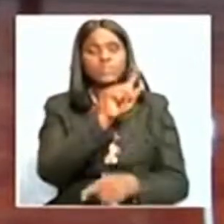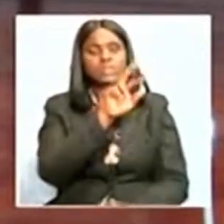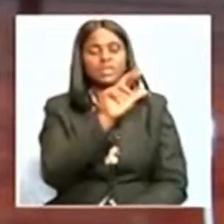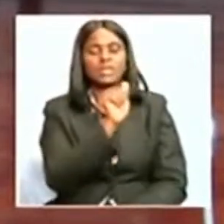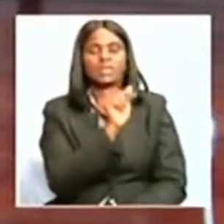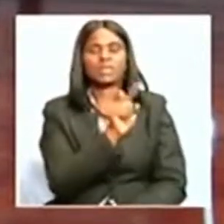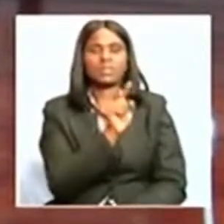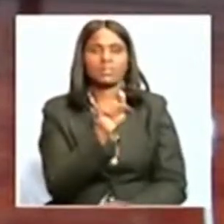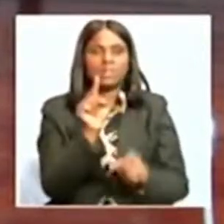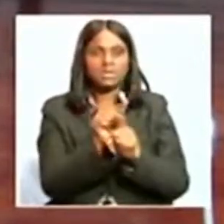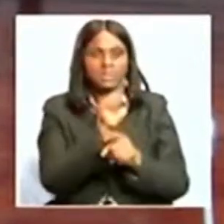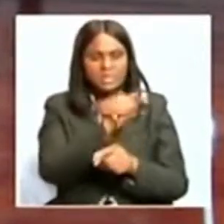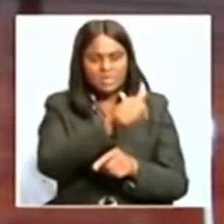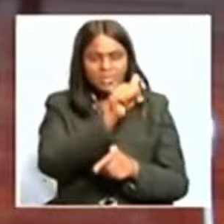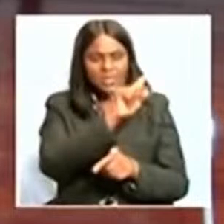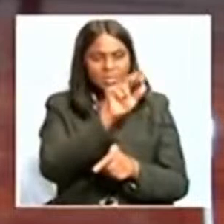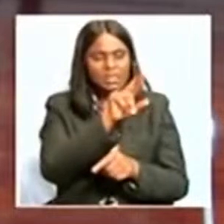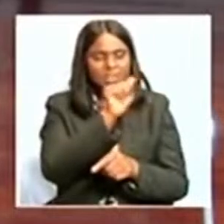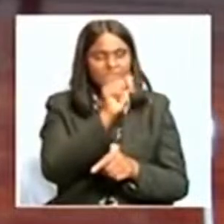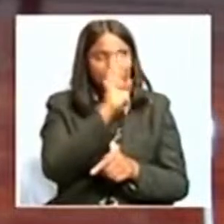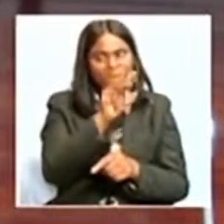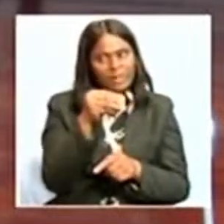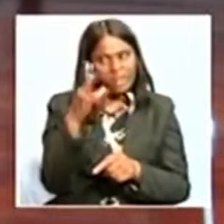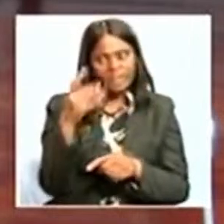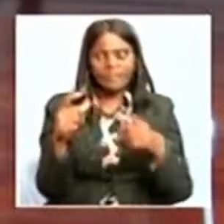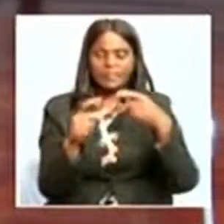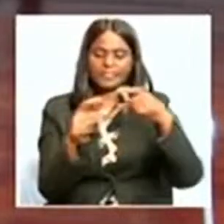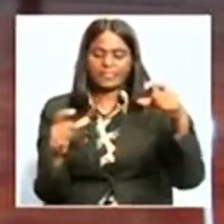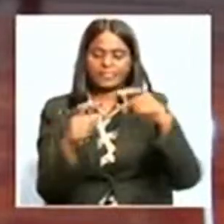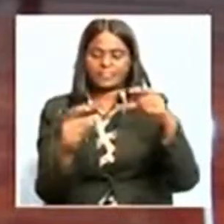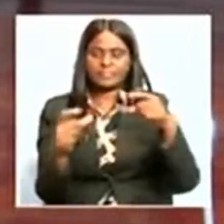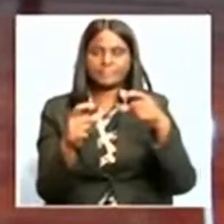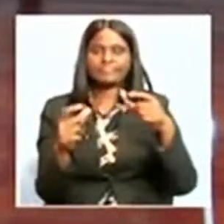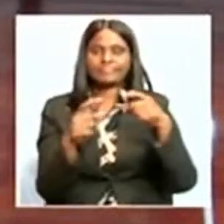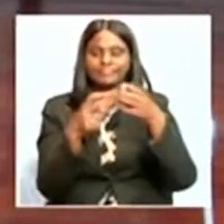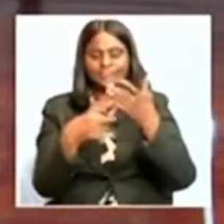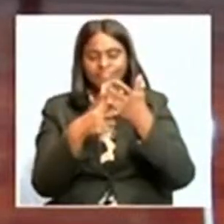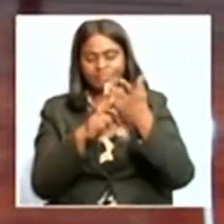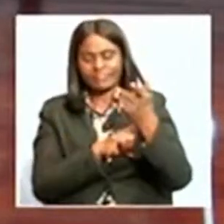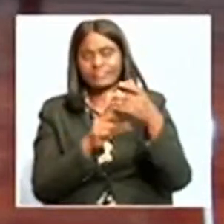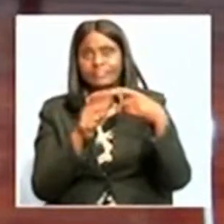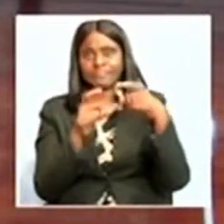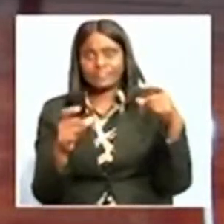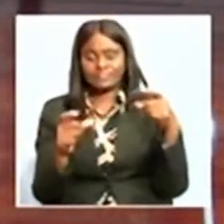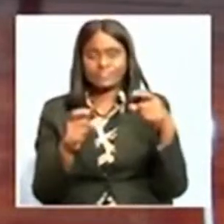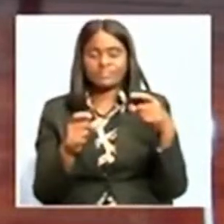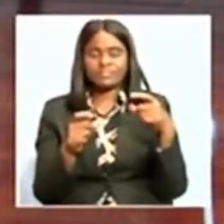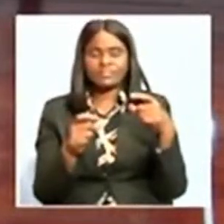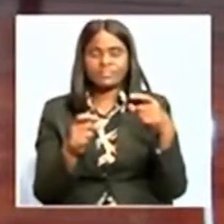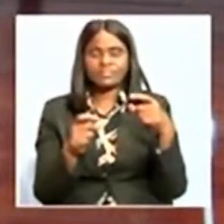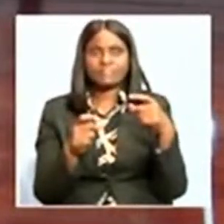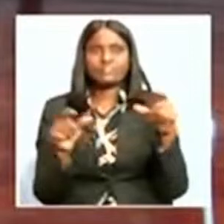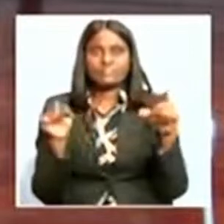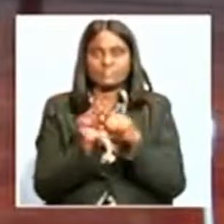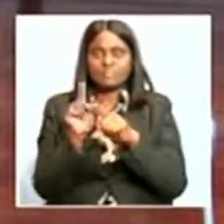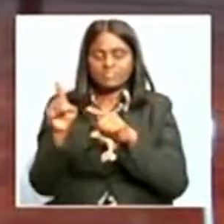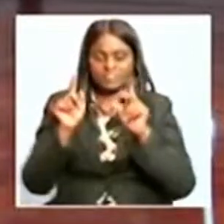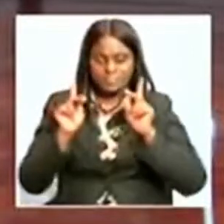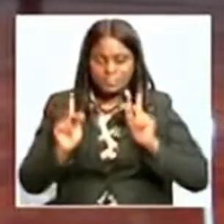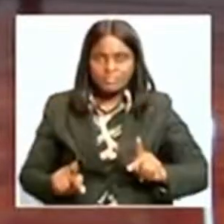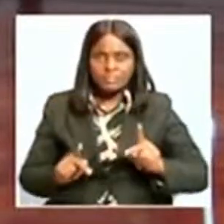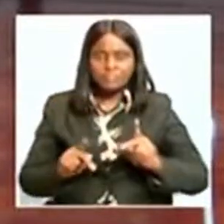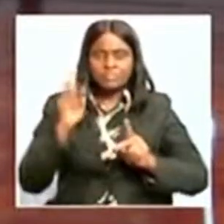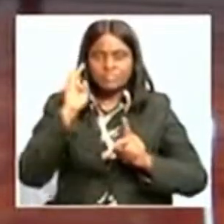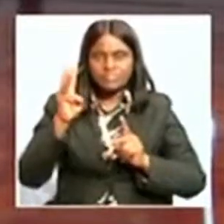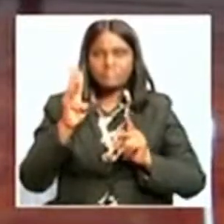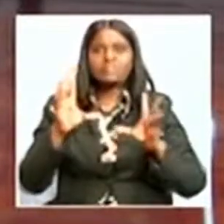and ZRA will issue an invoice, sorry, a receipt, and that person will